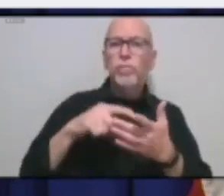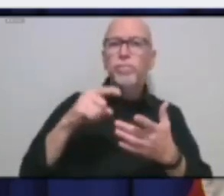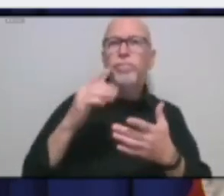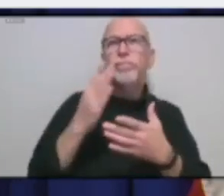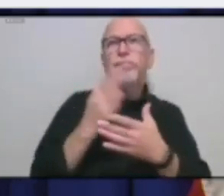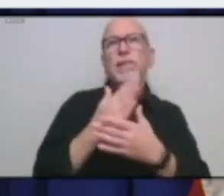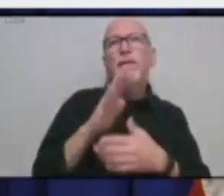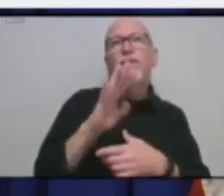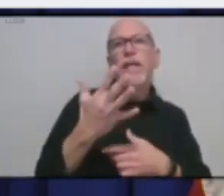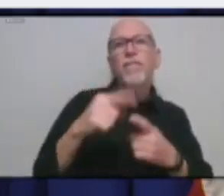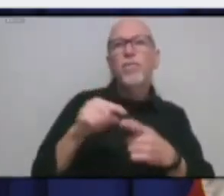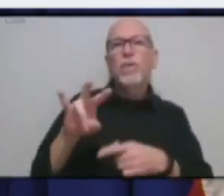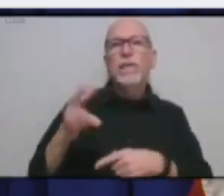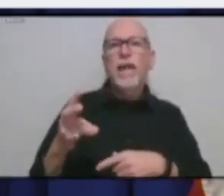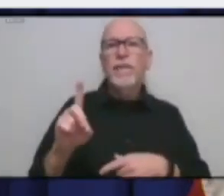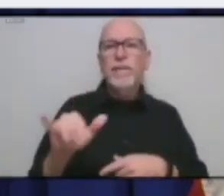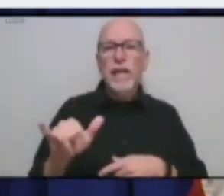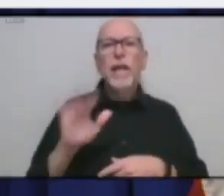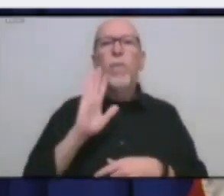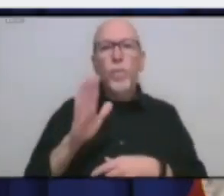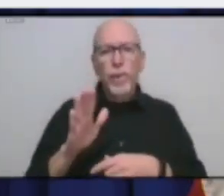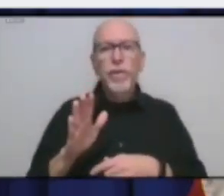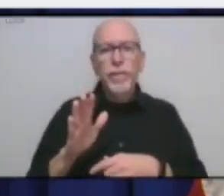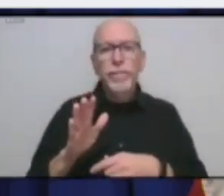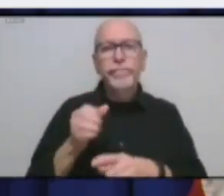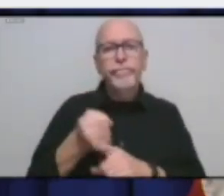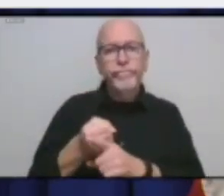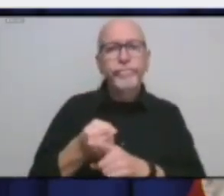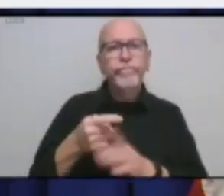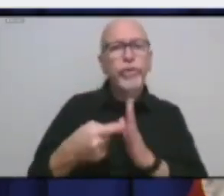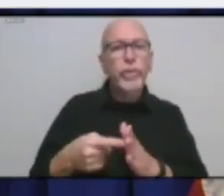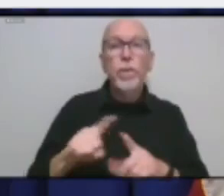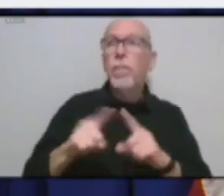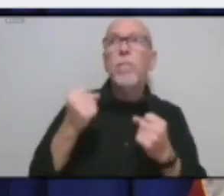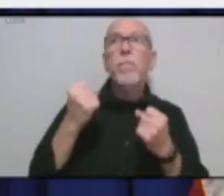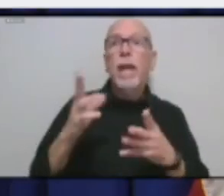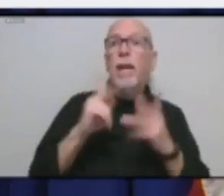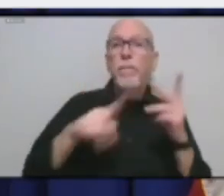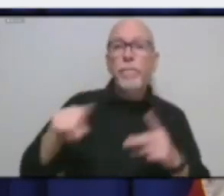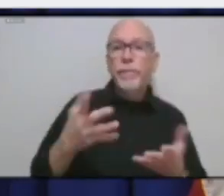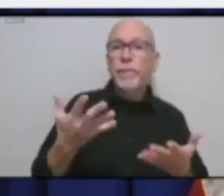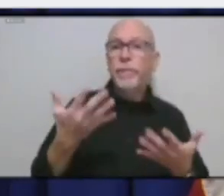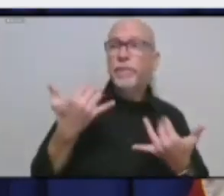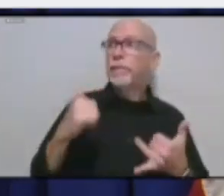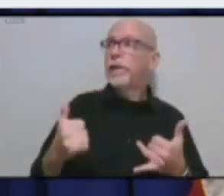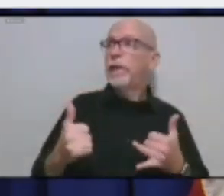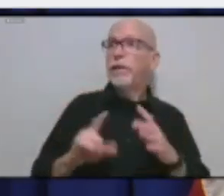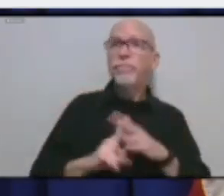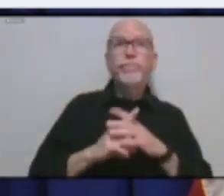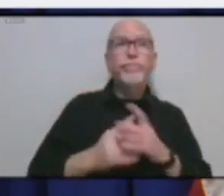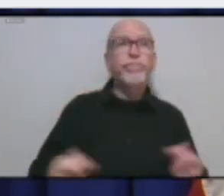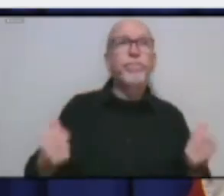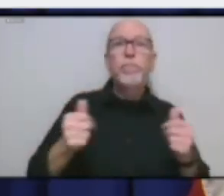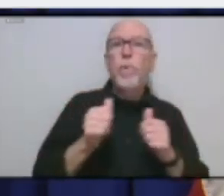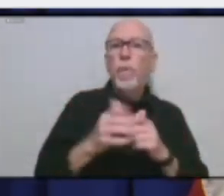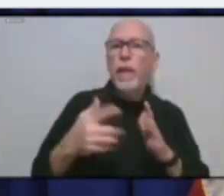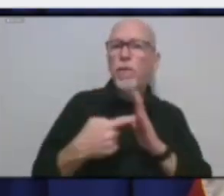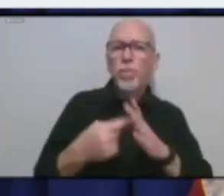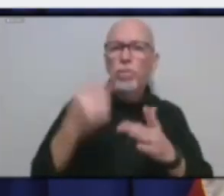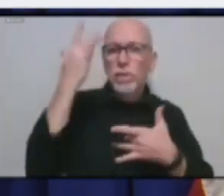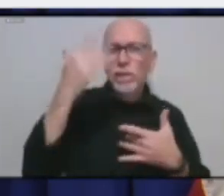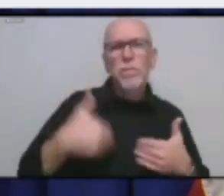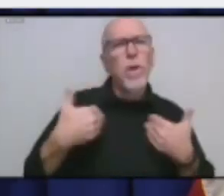5 to 7. But as you know, Abdul, many people are asymptomatic with this, especially our younger population. So if you look at the